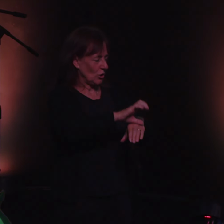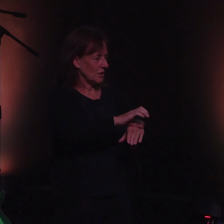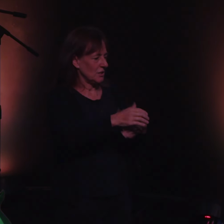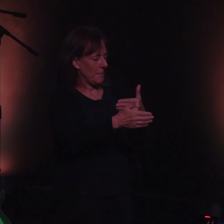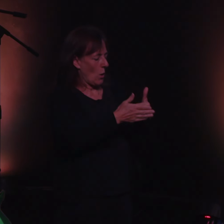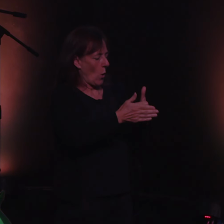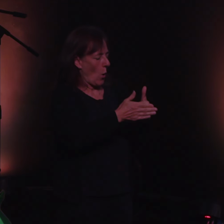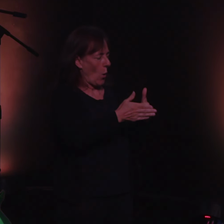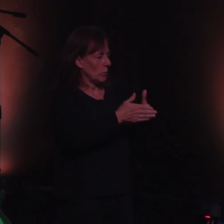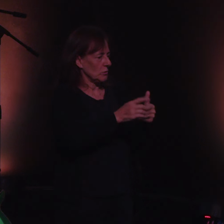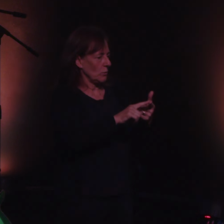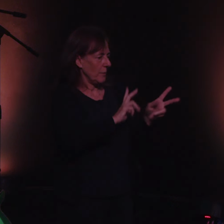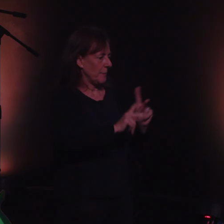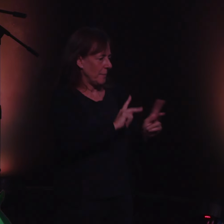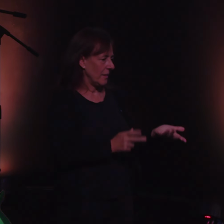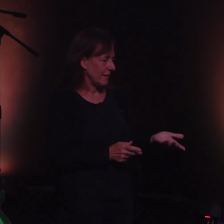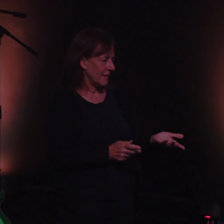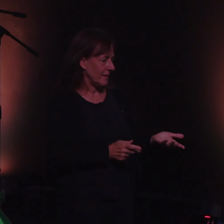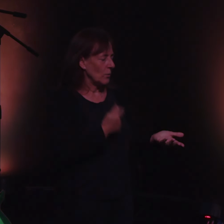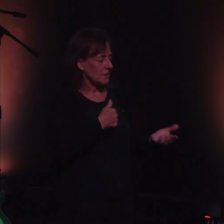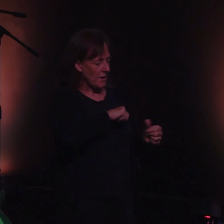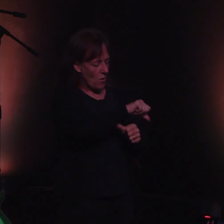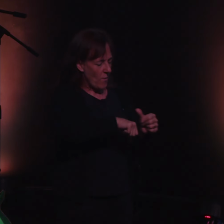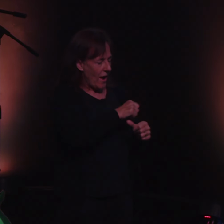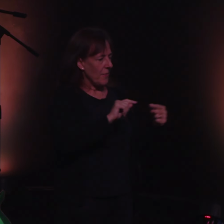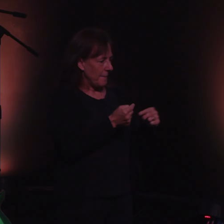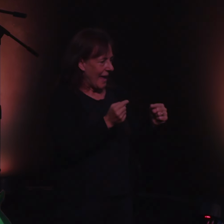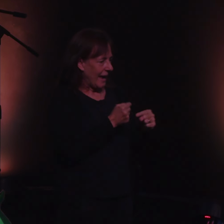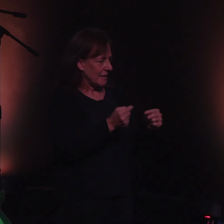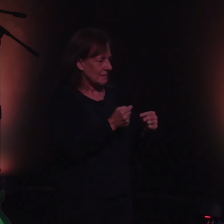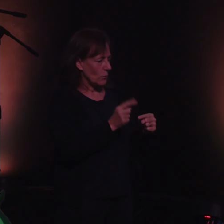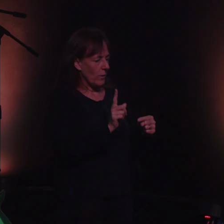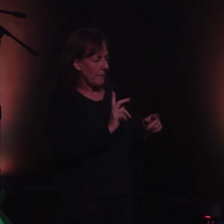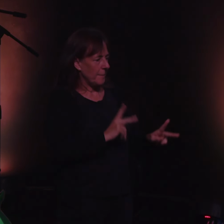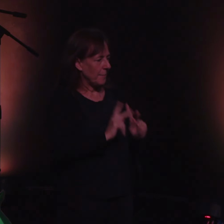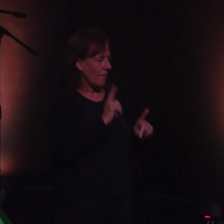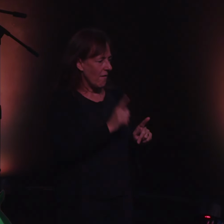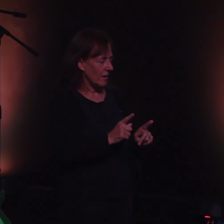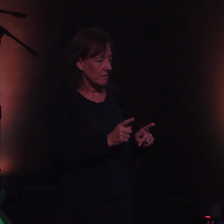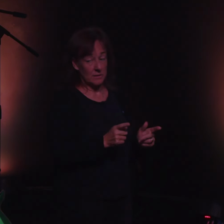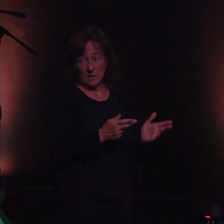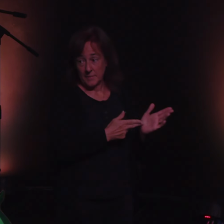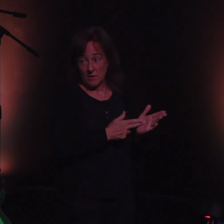proximity to pain. We should be around pain. Now, let's be